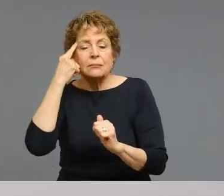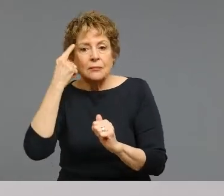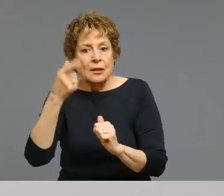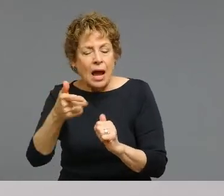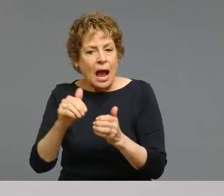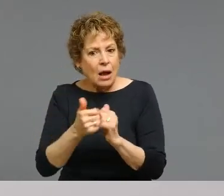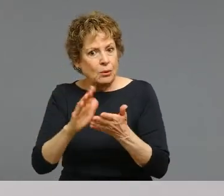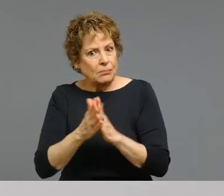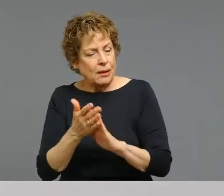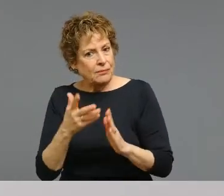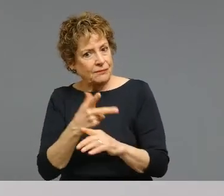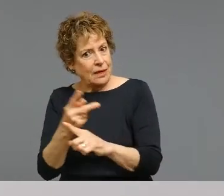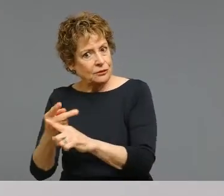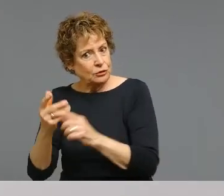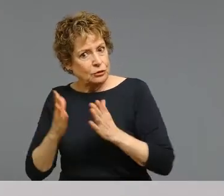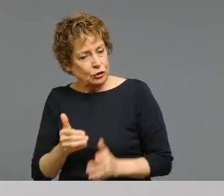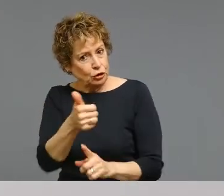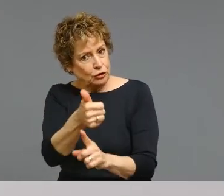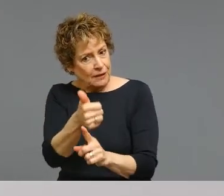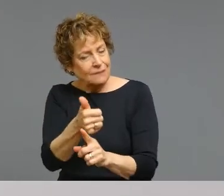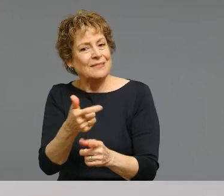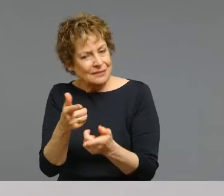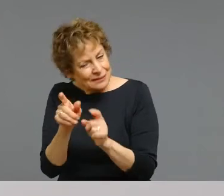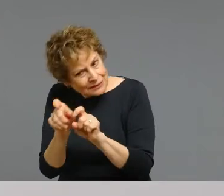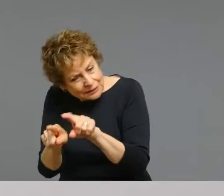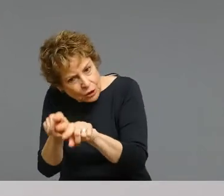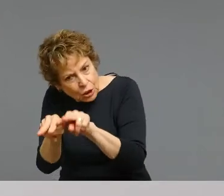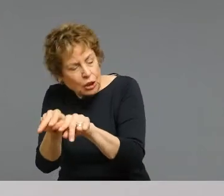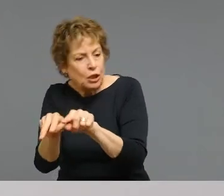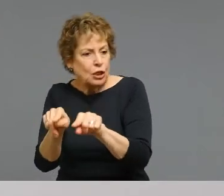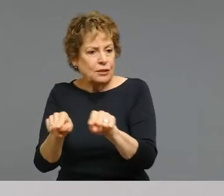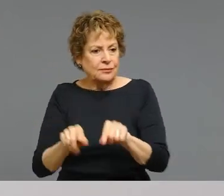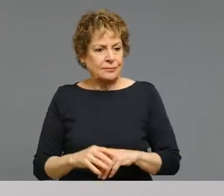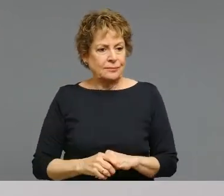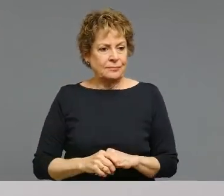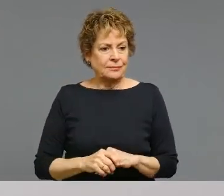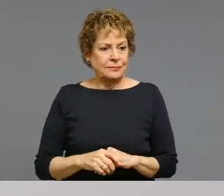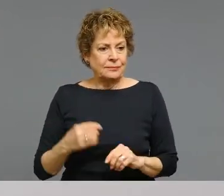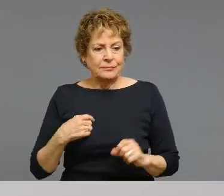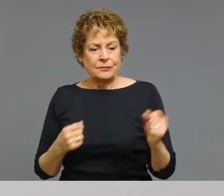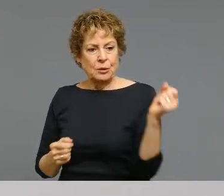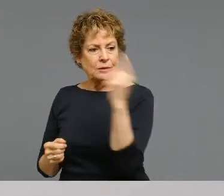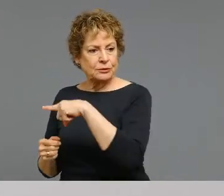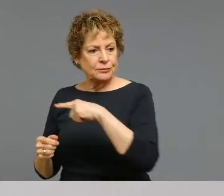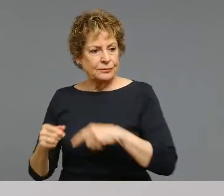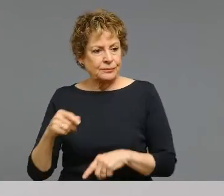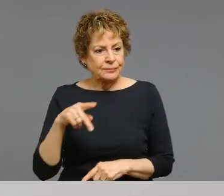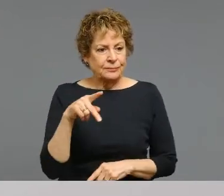Thank you so much. Okay, Peter Seymour. Hi, Peter.